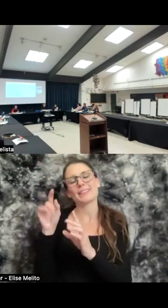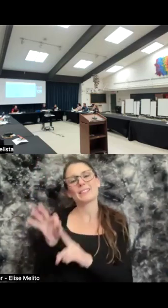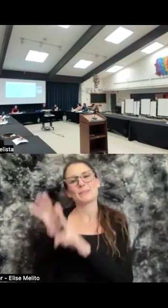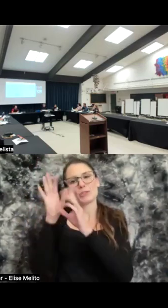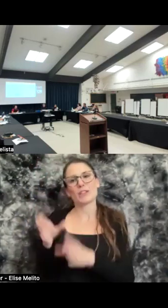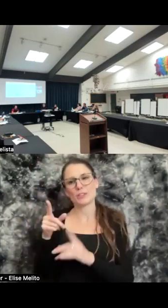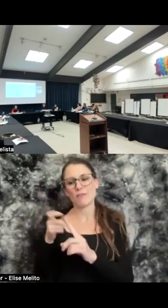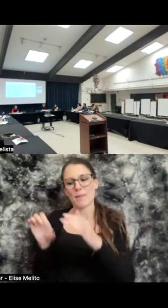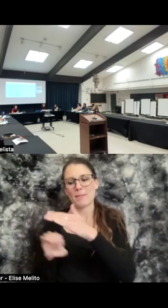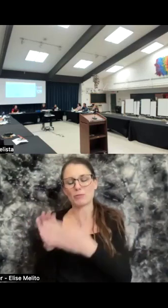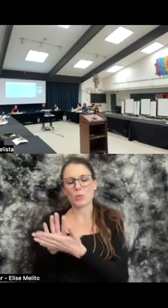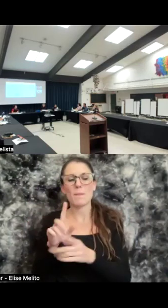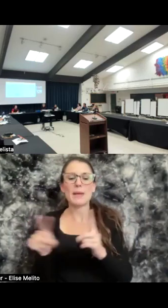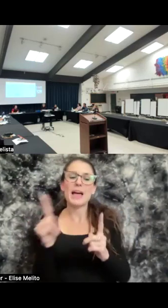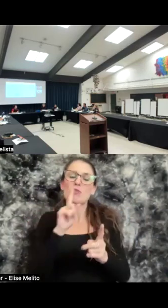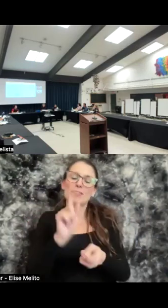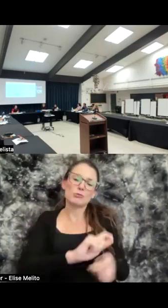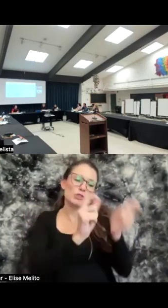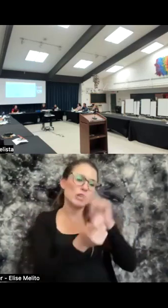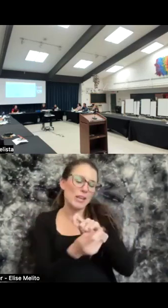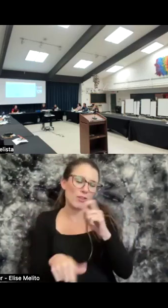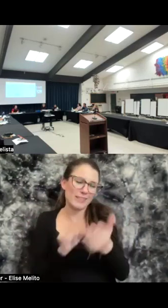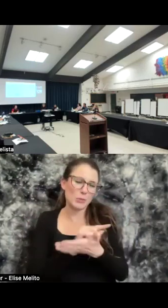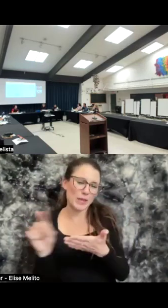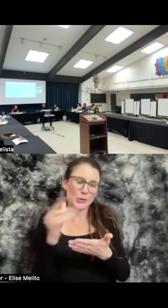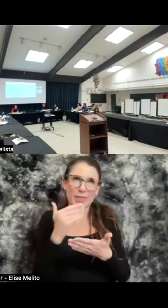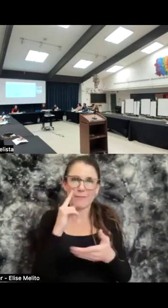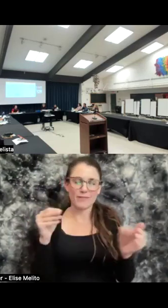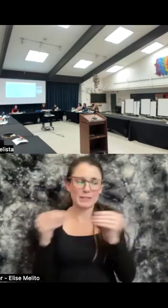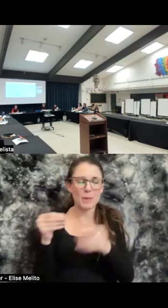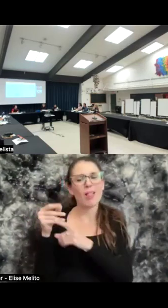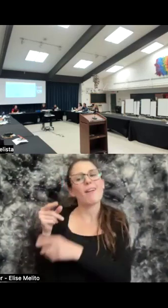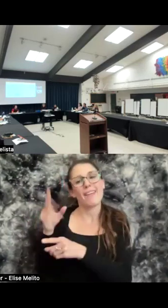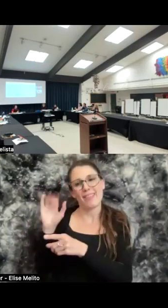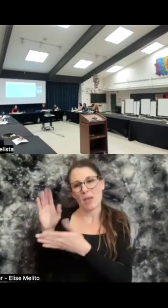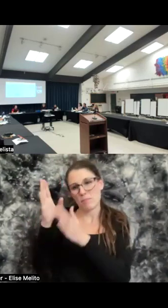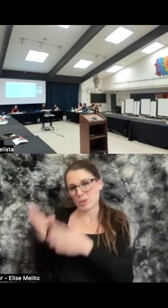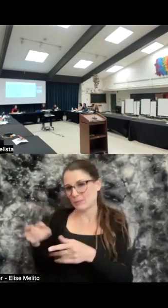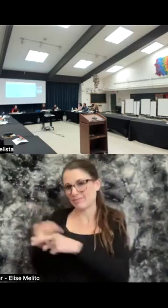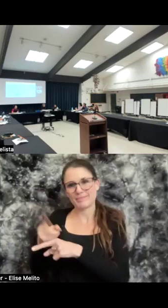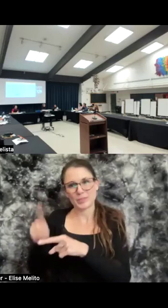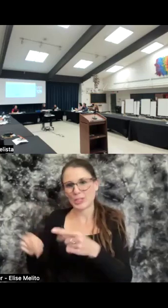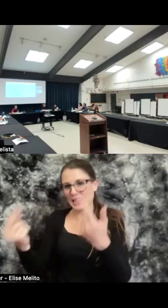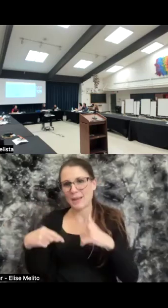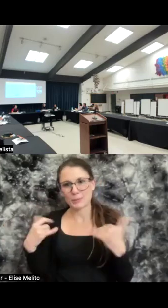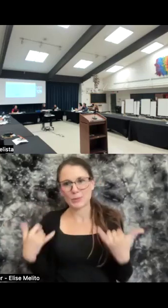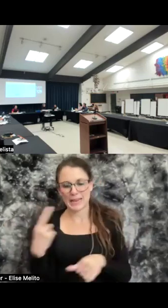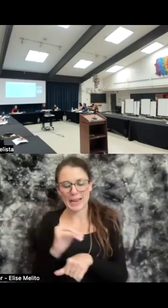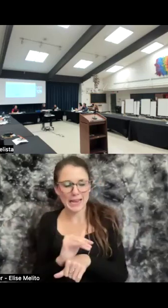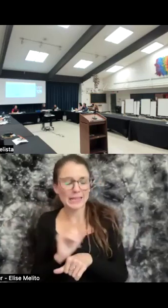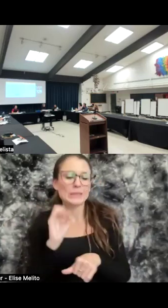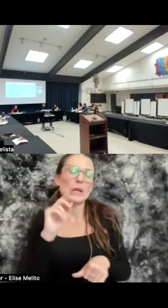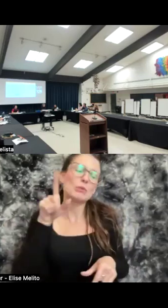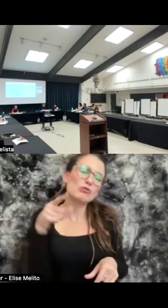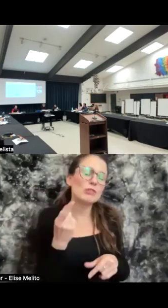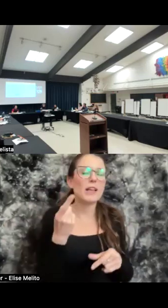you everybody for being flexible and changing it to this week, she is unable to be here tonight. So we just are going to spend